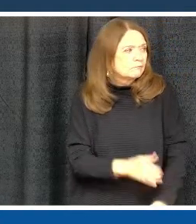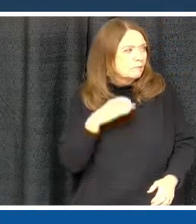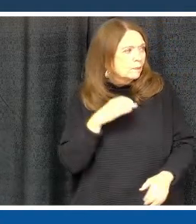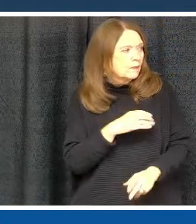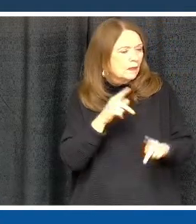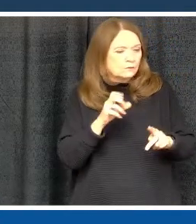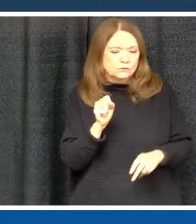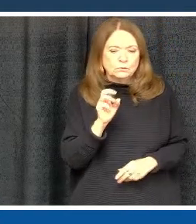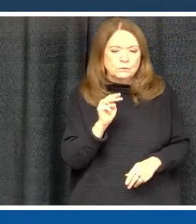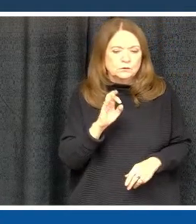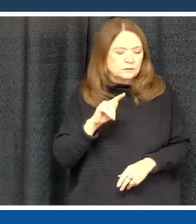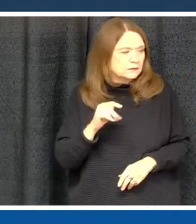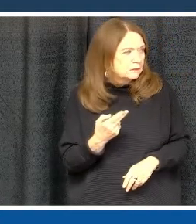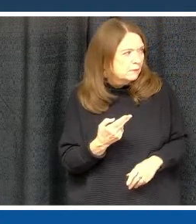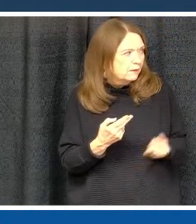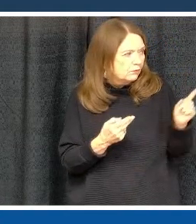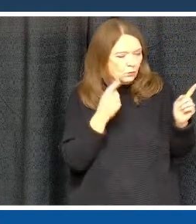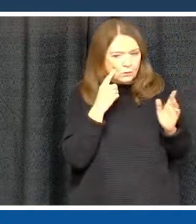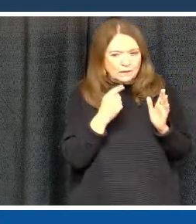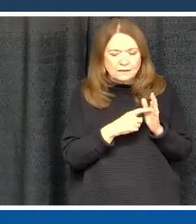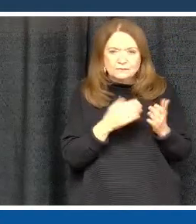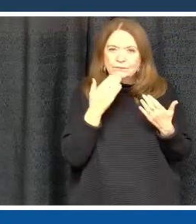Councilperson Smith, you're recognized. Thank you, Mayor.